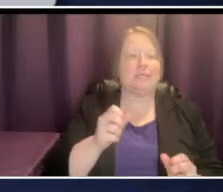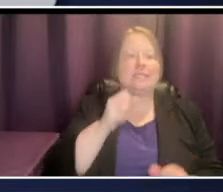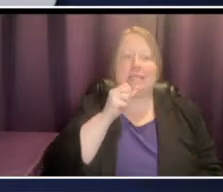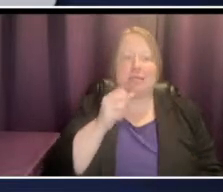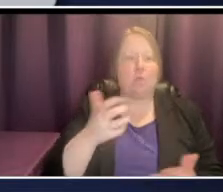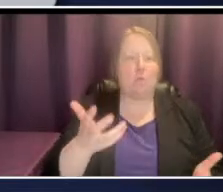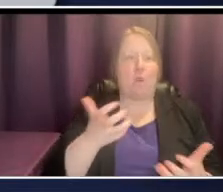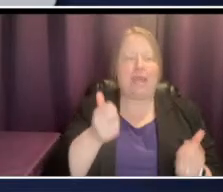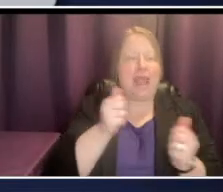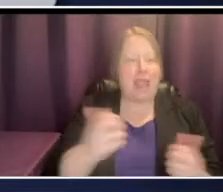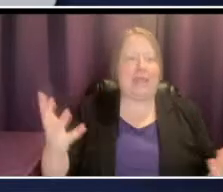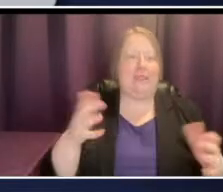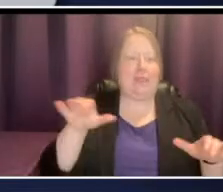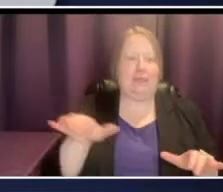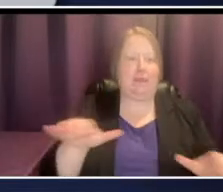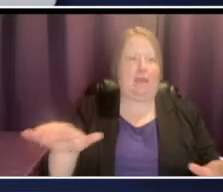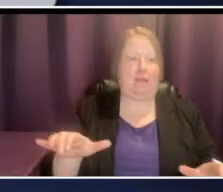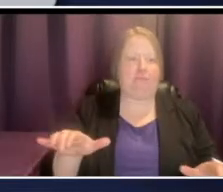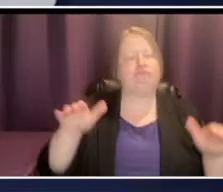done.